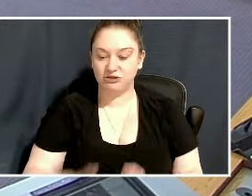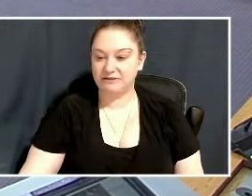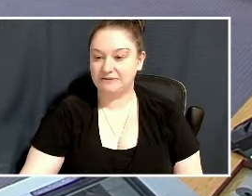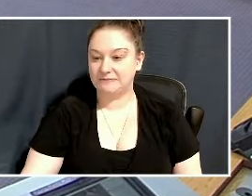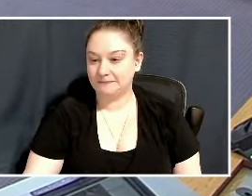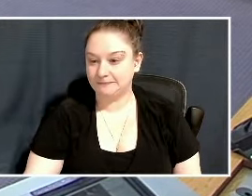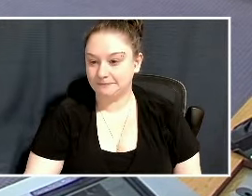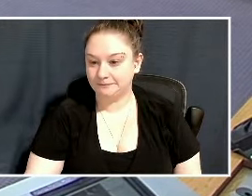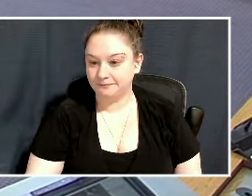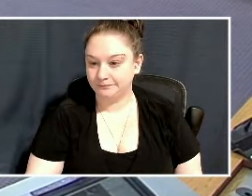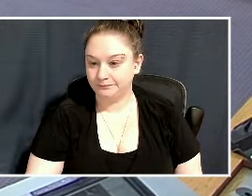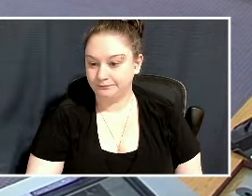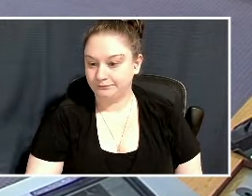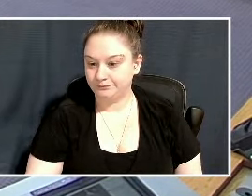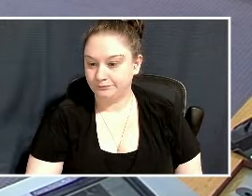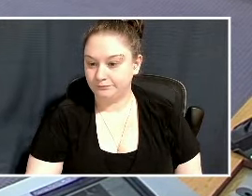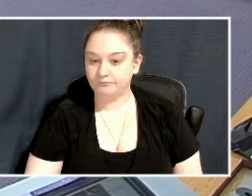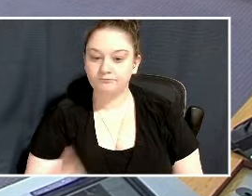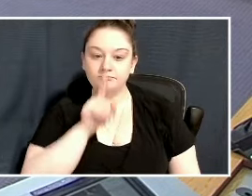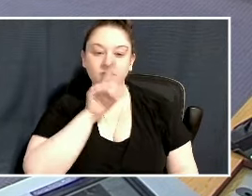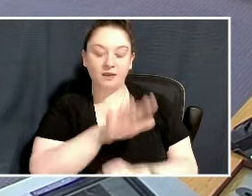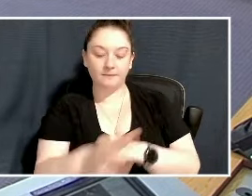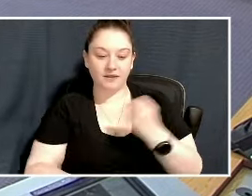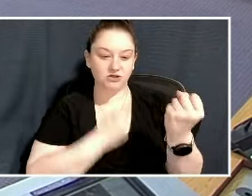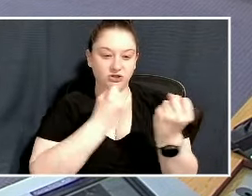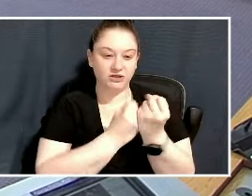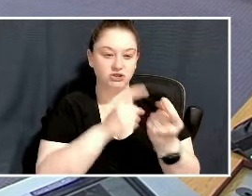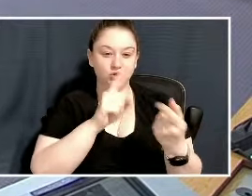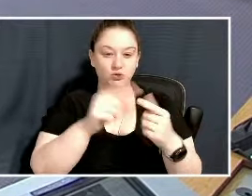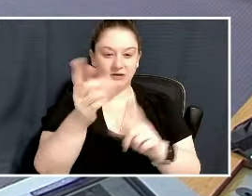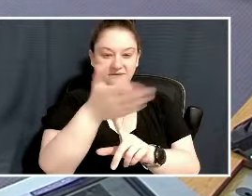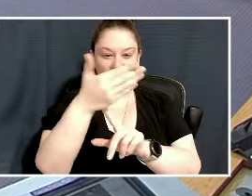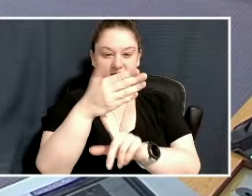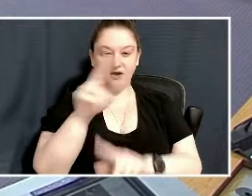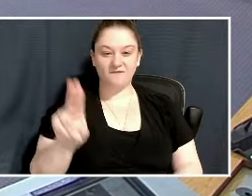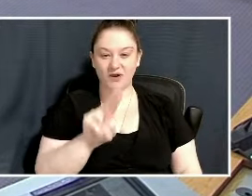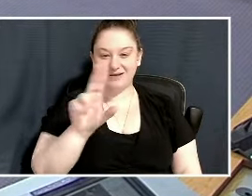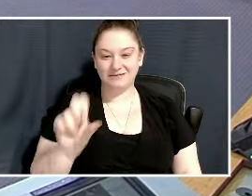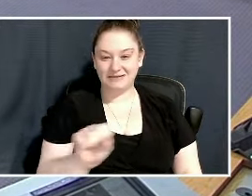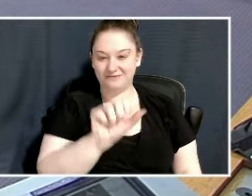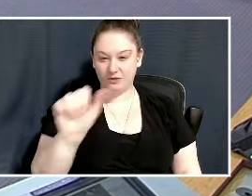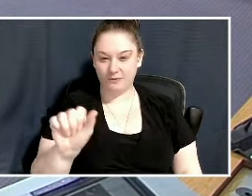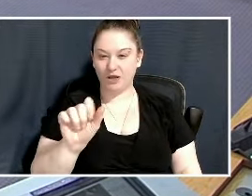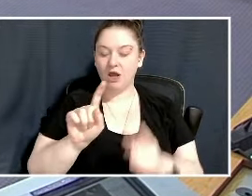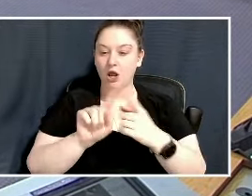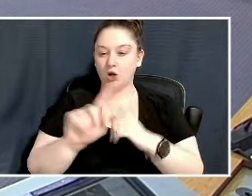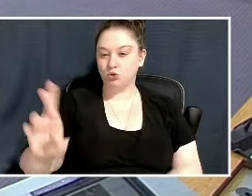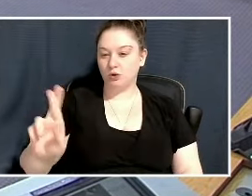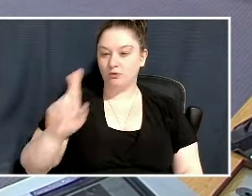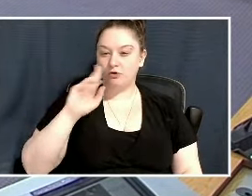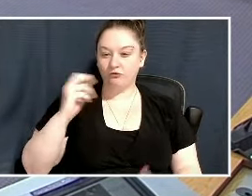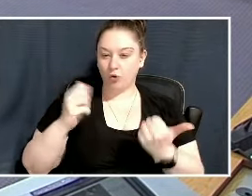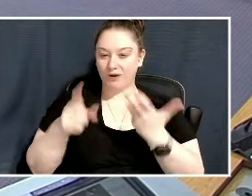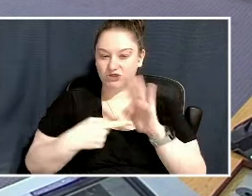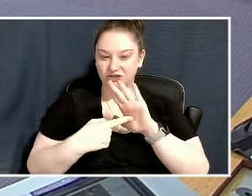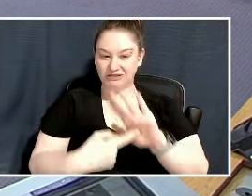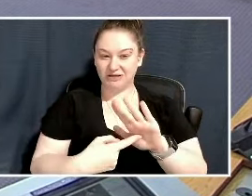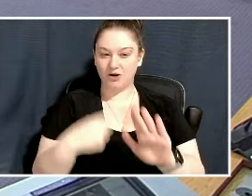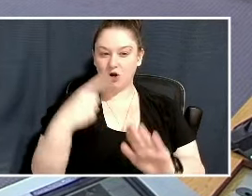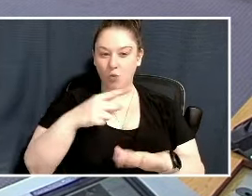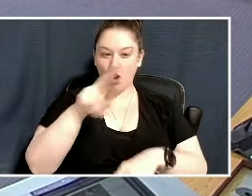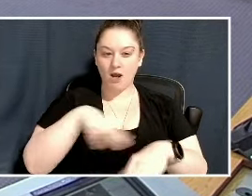I pledge allegiance to the flag of the United States of America and to the republic for which it stands, one